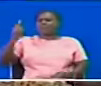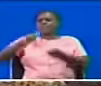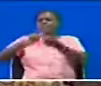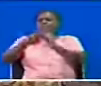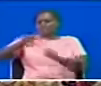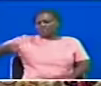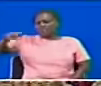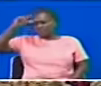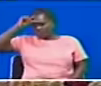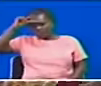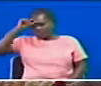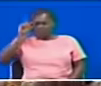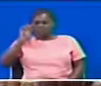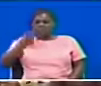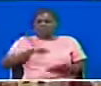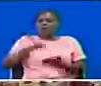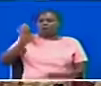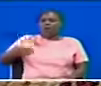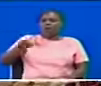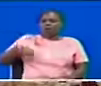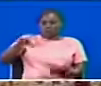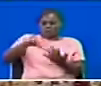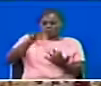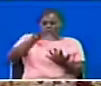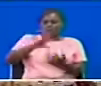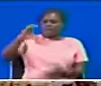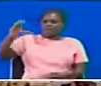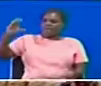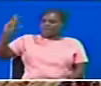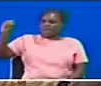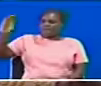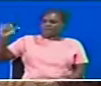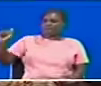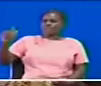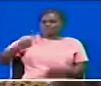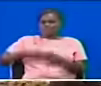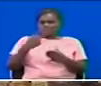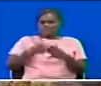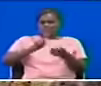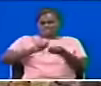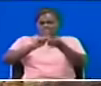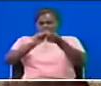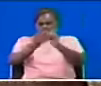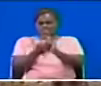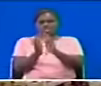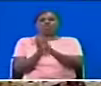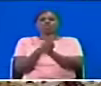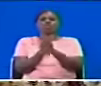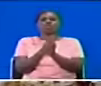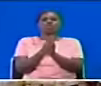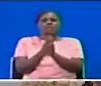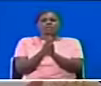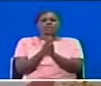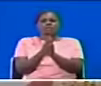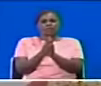the county governments and see more women being elected at that level. Mm. And they will change the discourse as we move forward. As we move